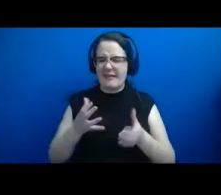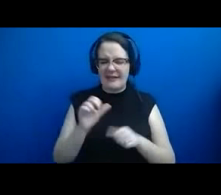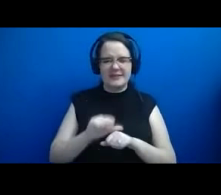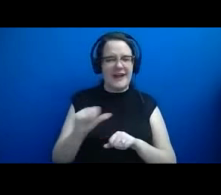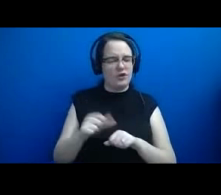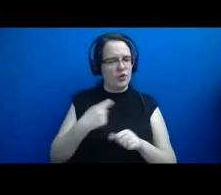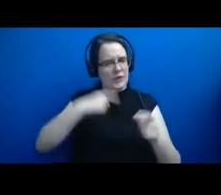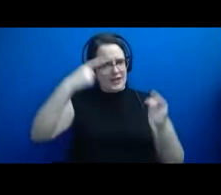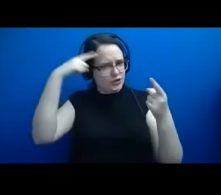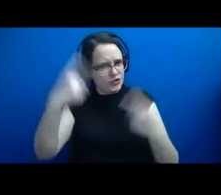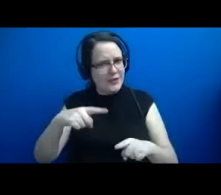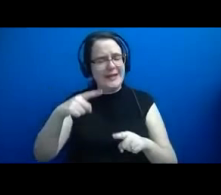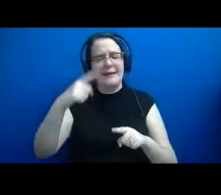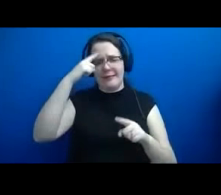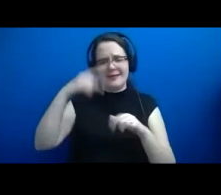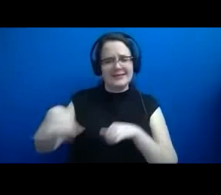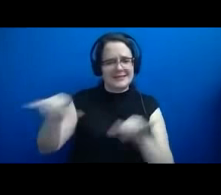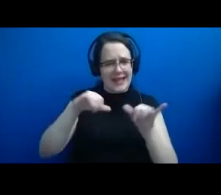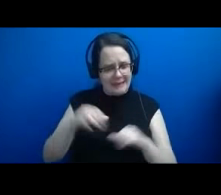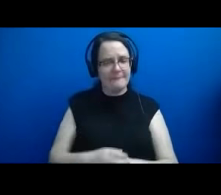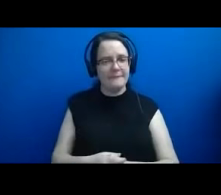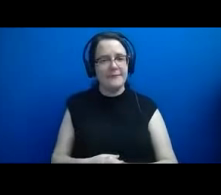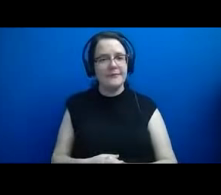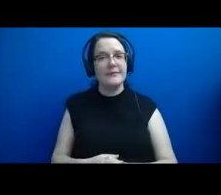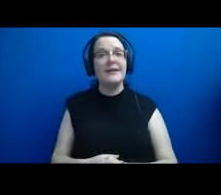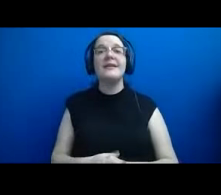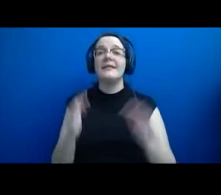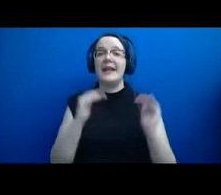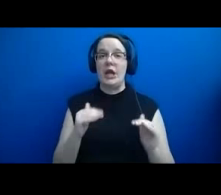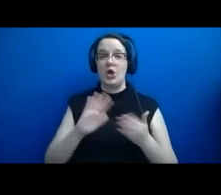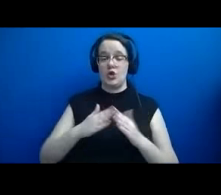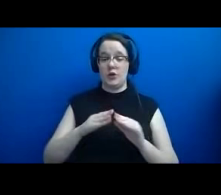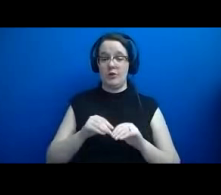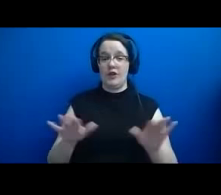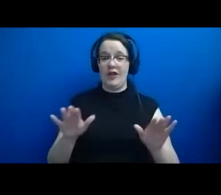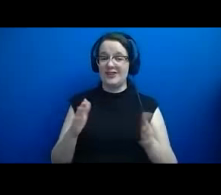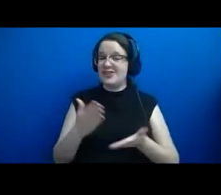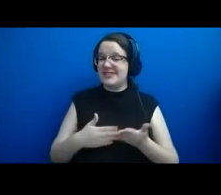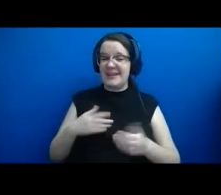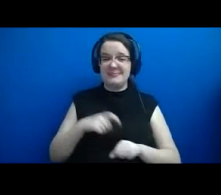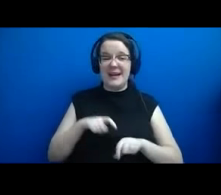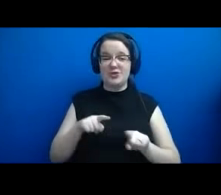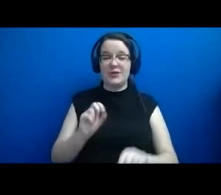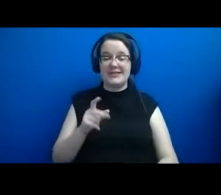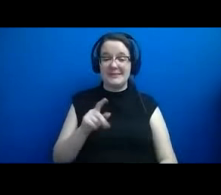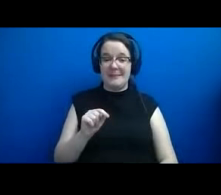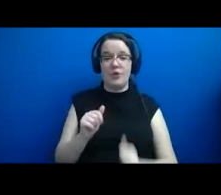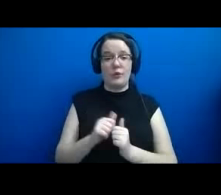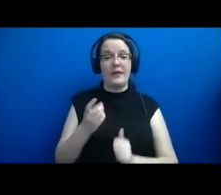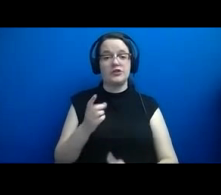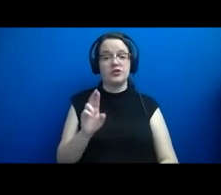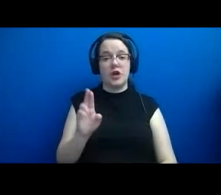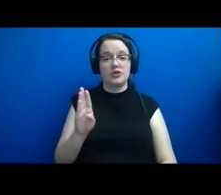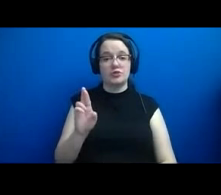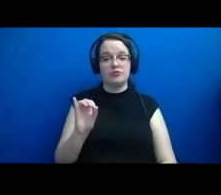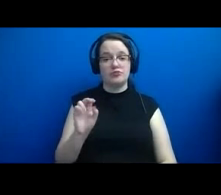plan. And then the community launch sometime in September with Dr. Brian Wright. So we are still